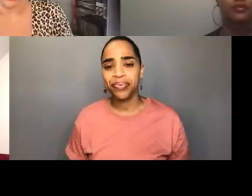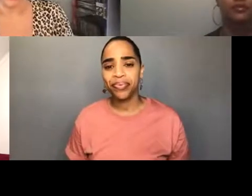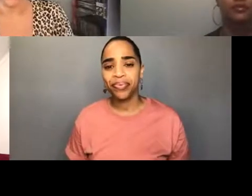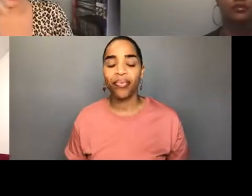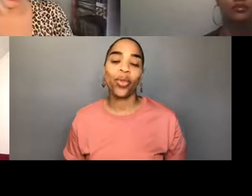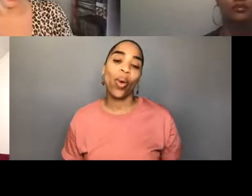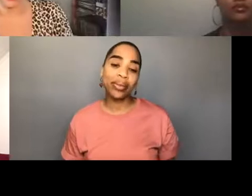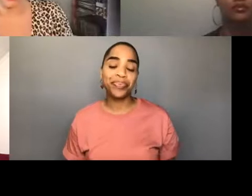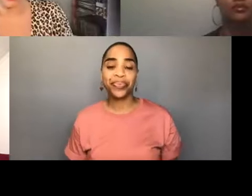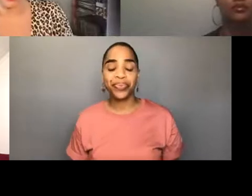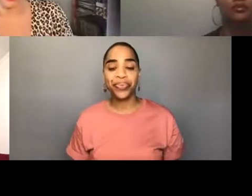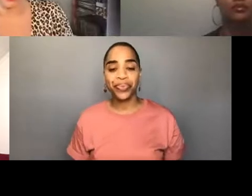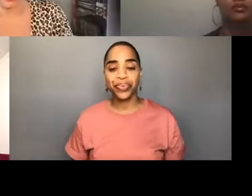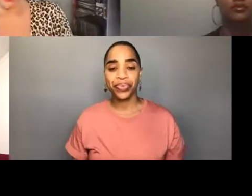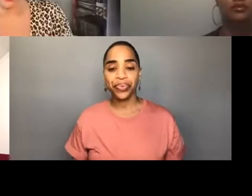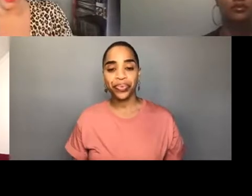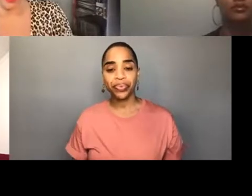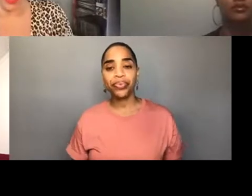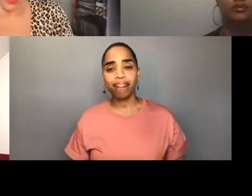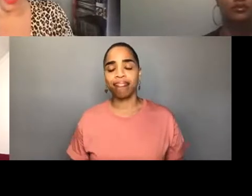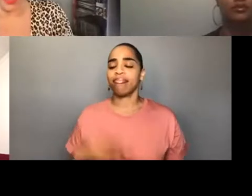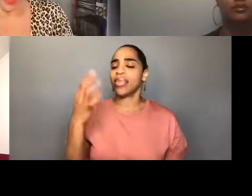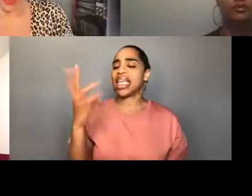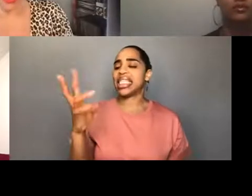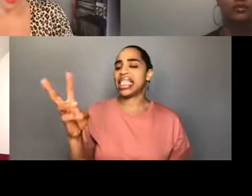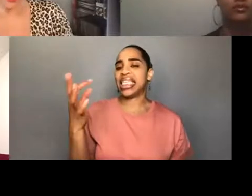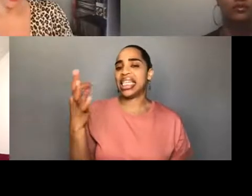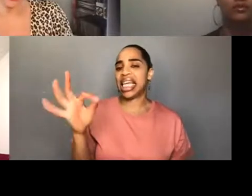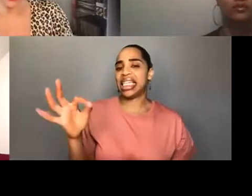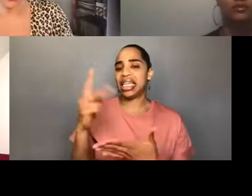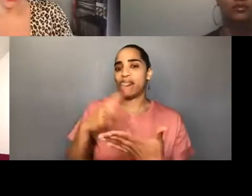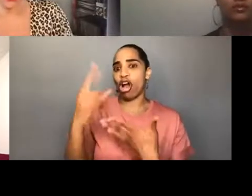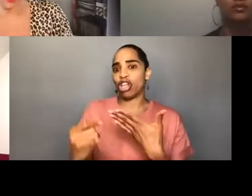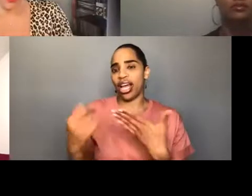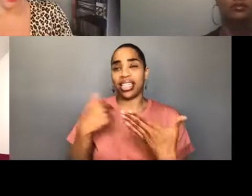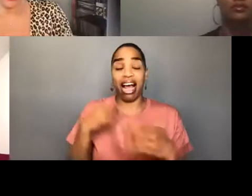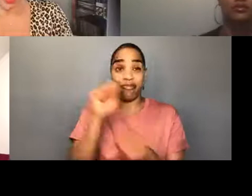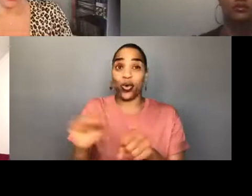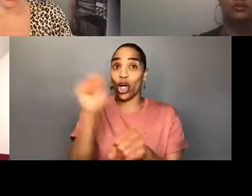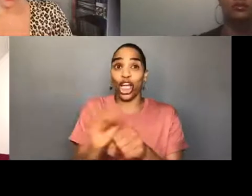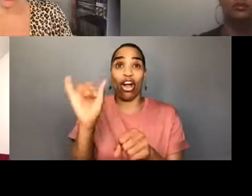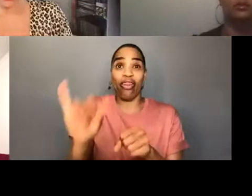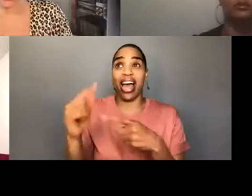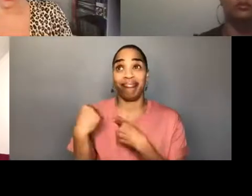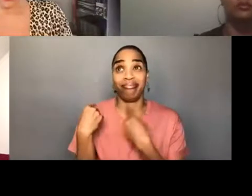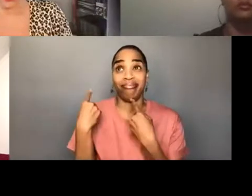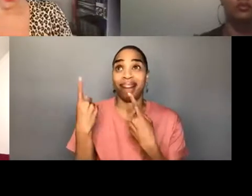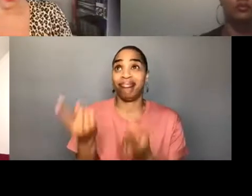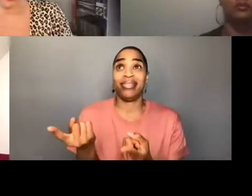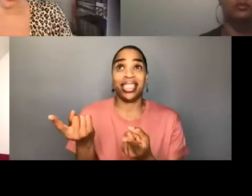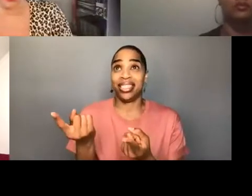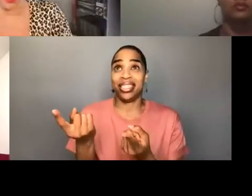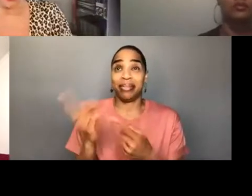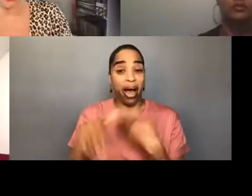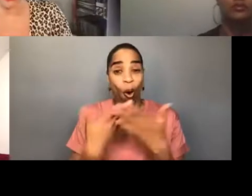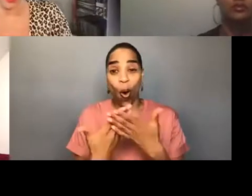So in some ways, the 1619 Project is a project I've been working towards my entire career.